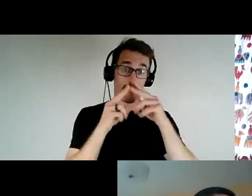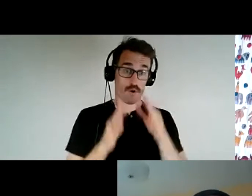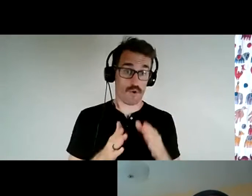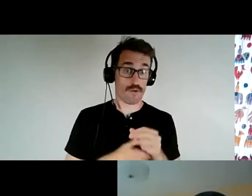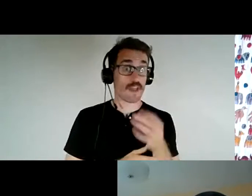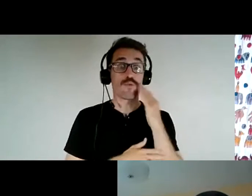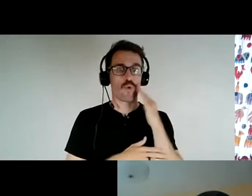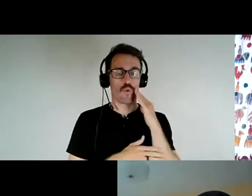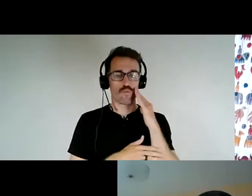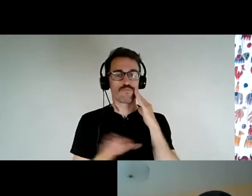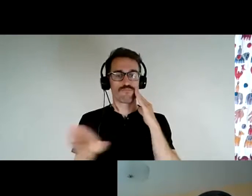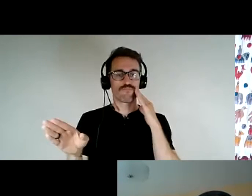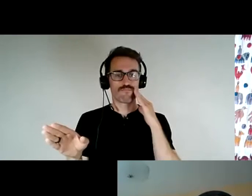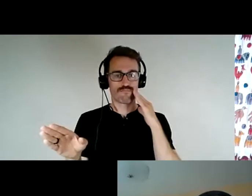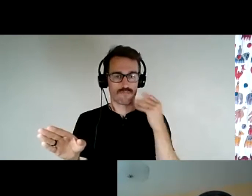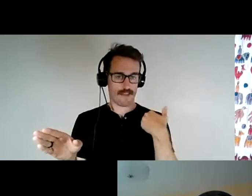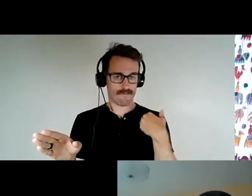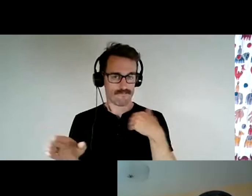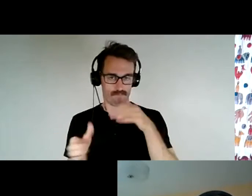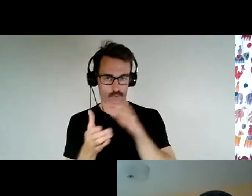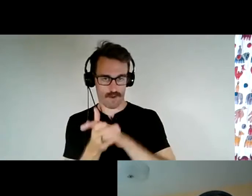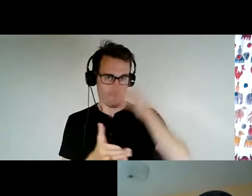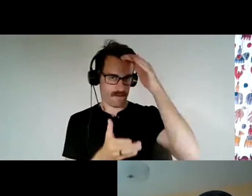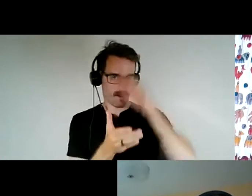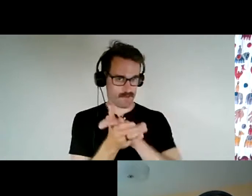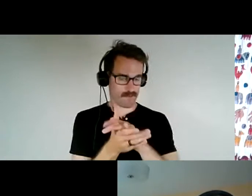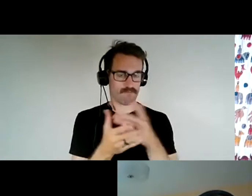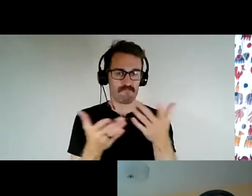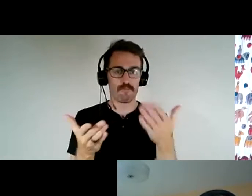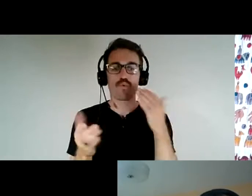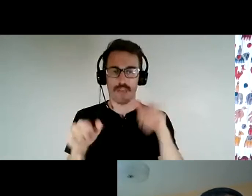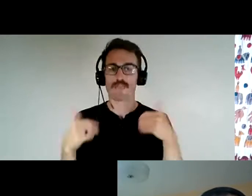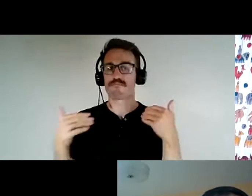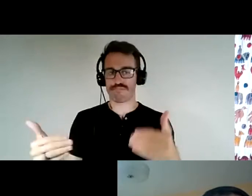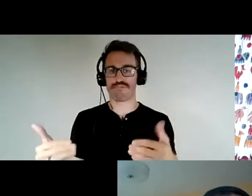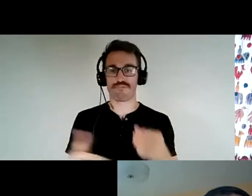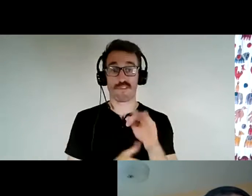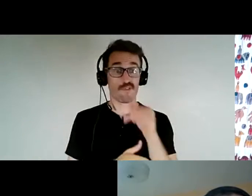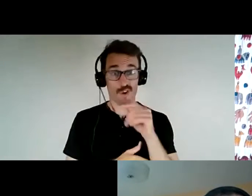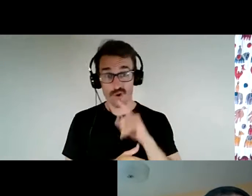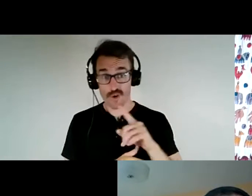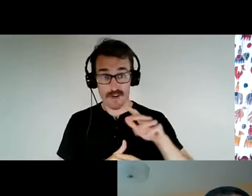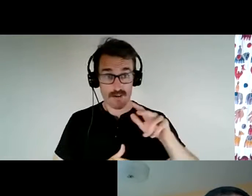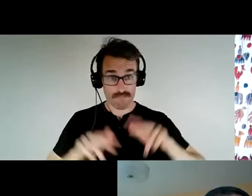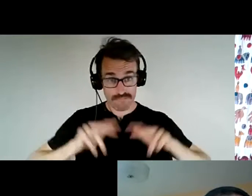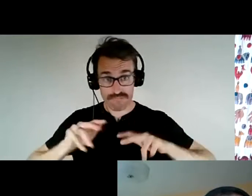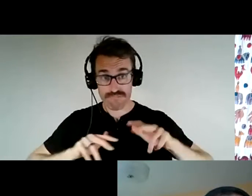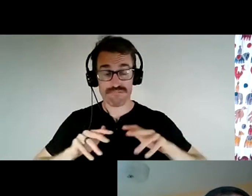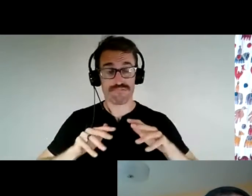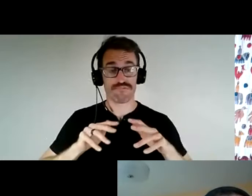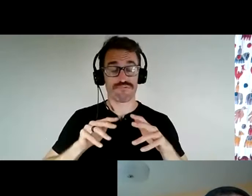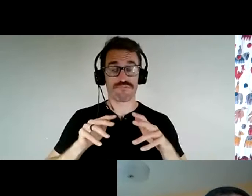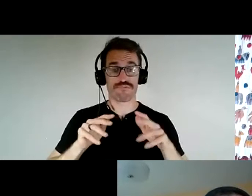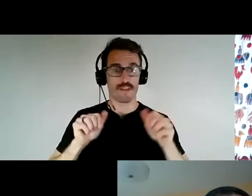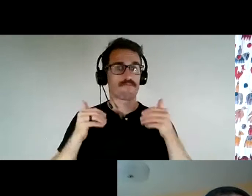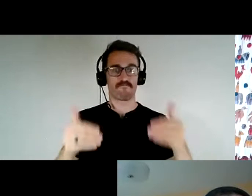that they've already identified as having a husband or wife, and they're comfortable with that language, then you